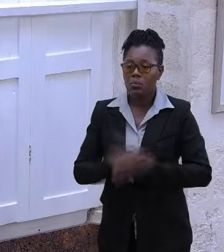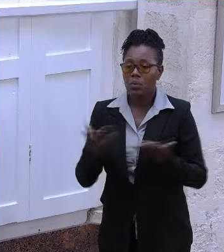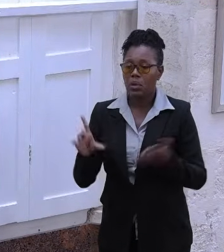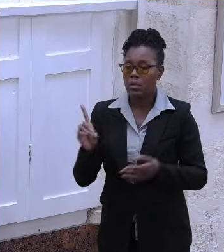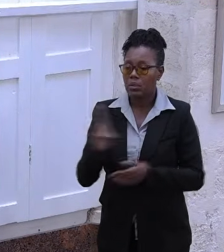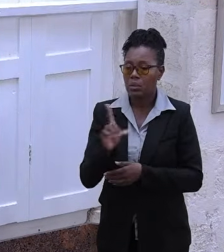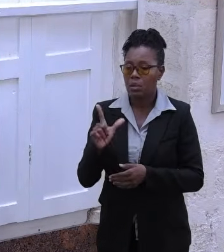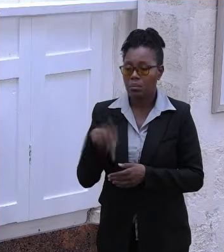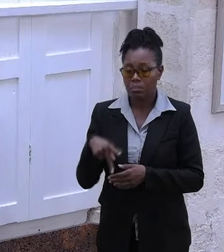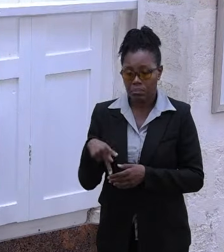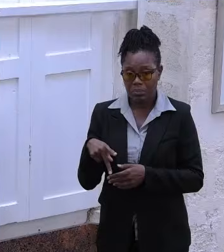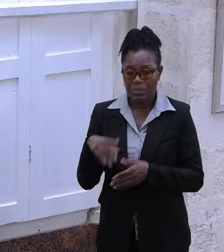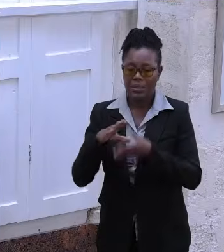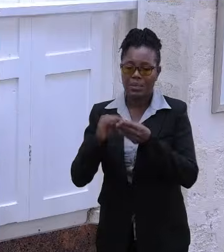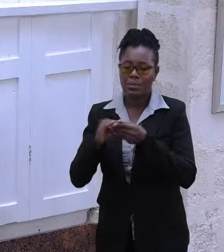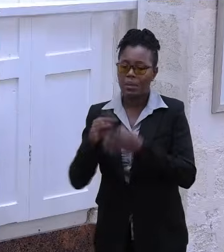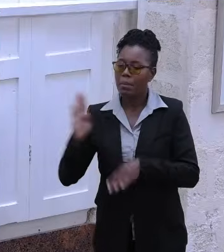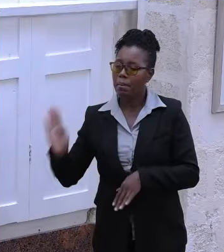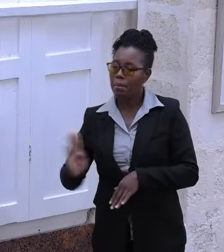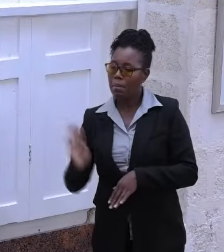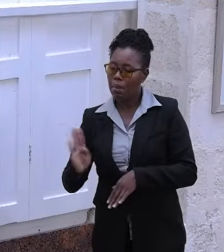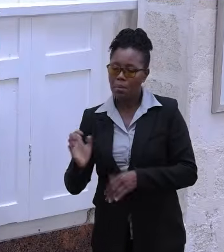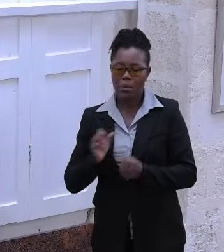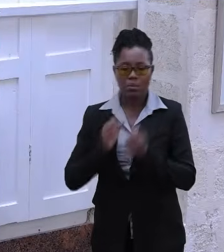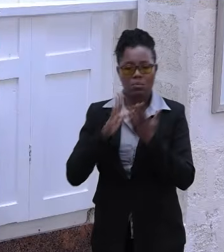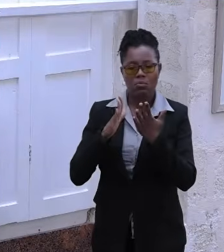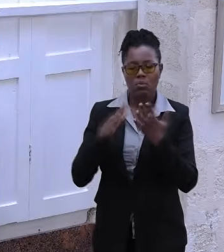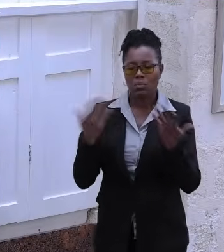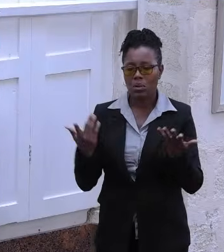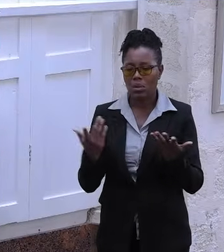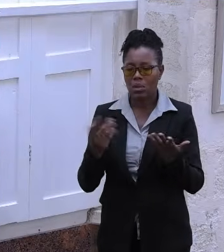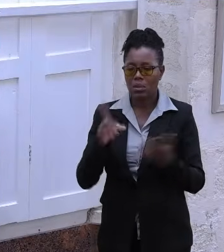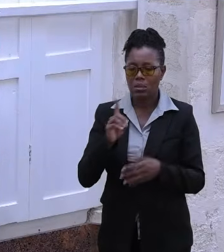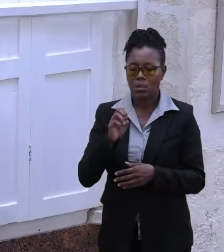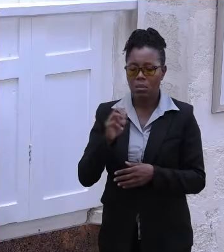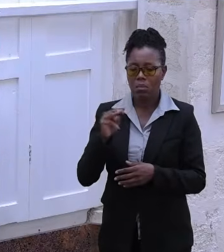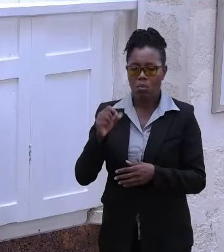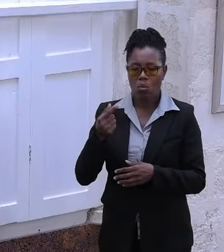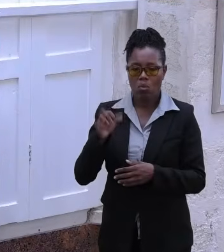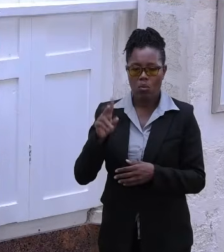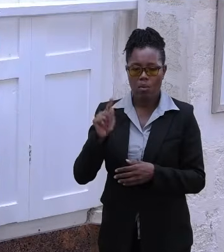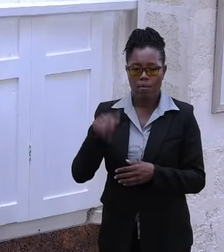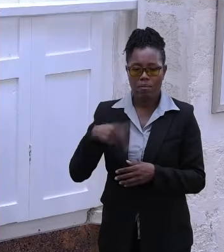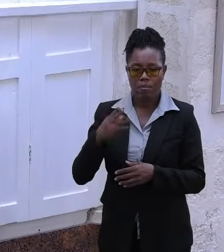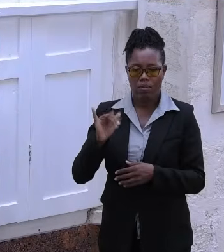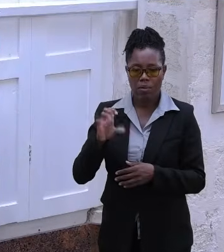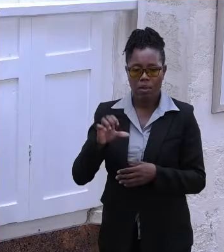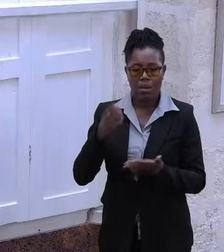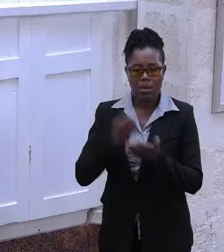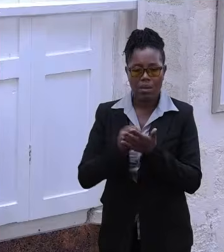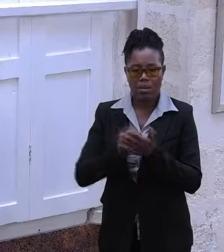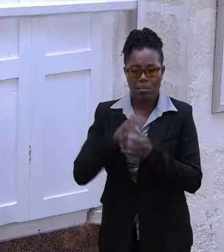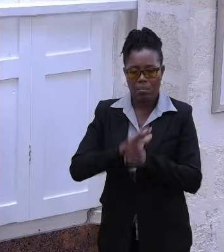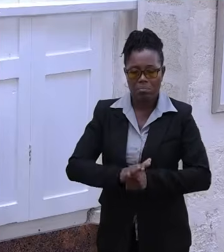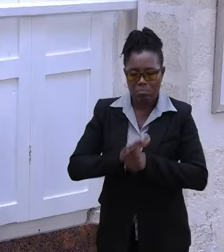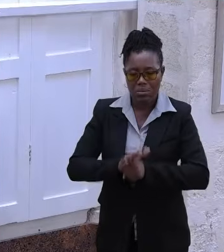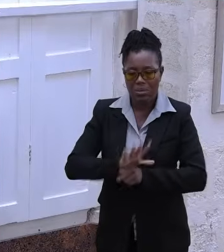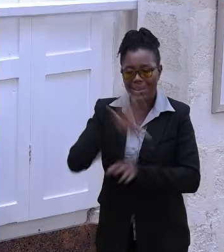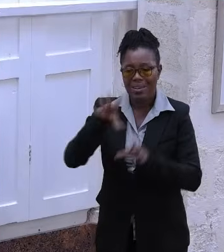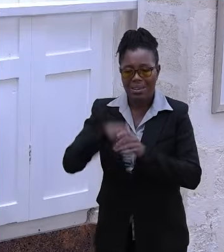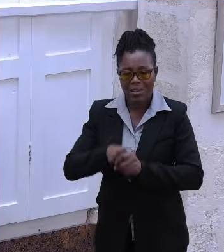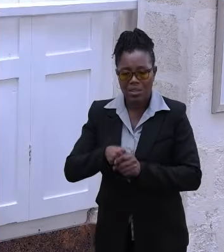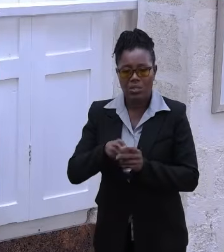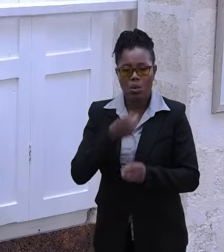Democratic Labour Party, it says Barbados faces legitimate demographic and economic pressures, including an